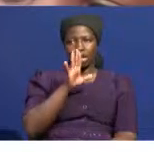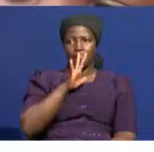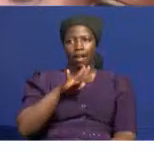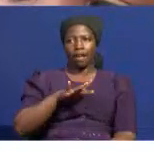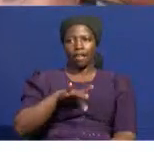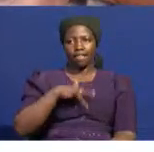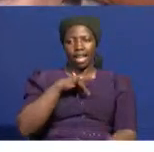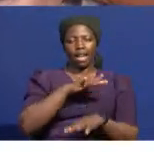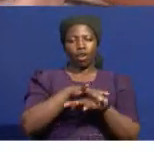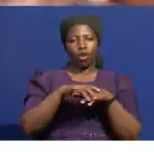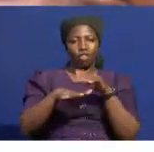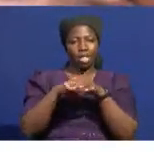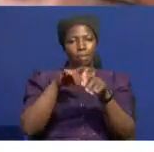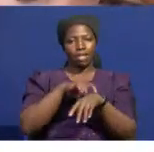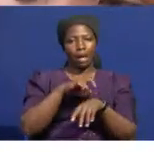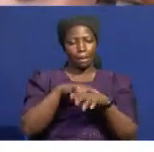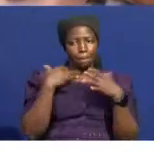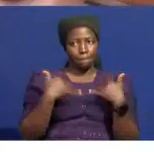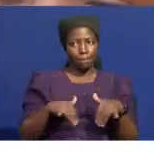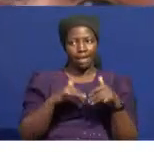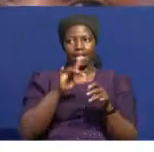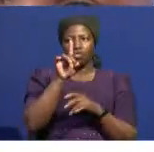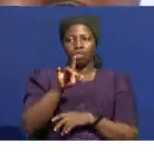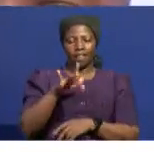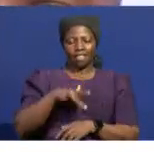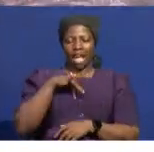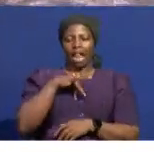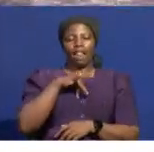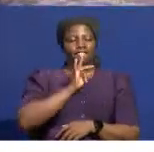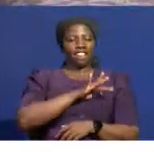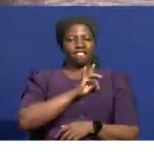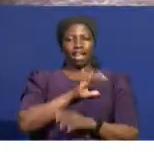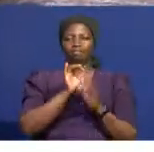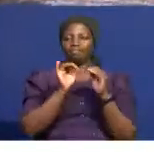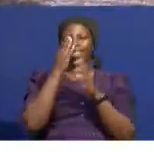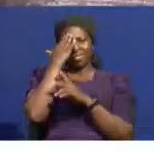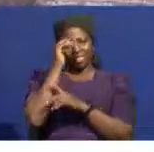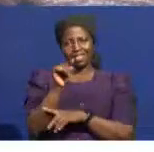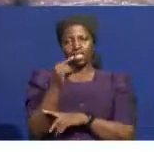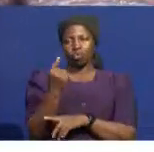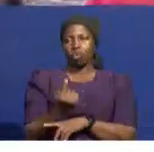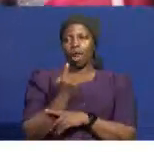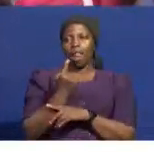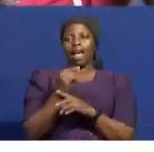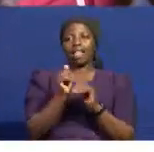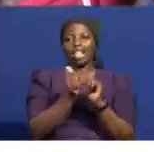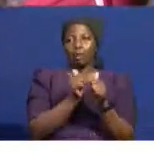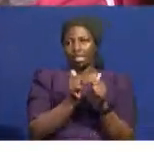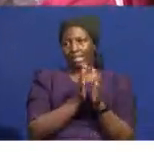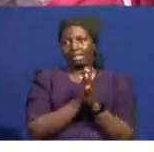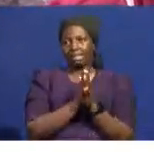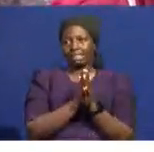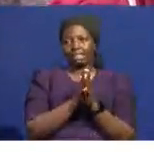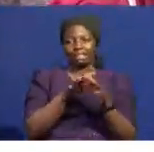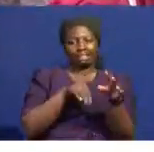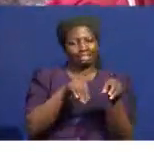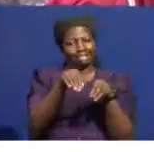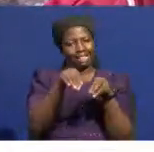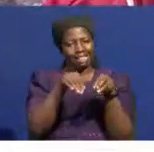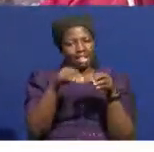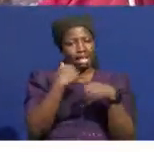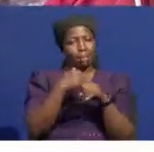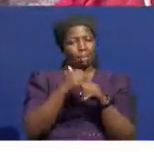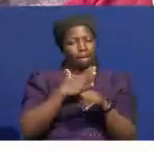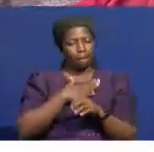playing. They should not be afraid because it's just a game. The thing I like about chess, it makes me get